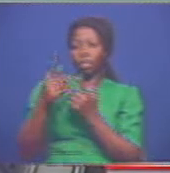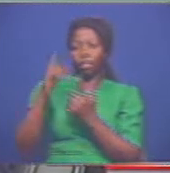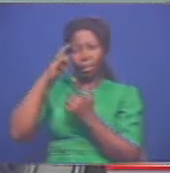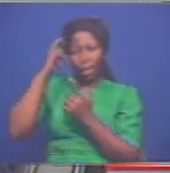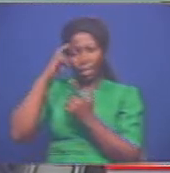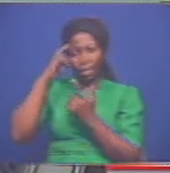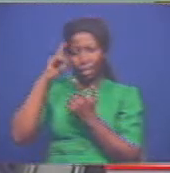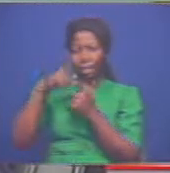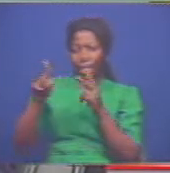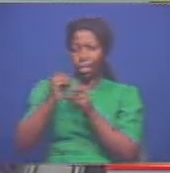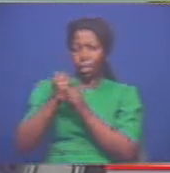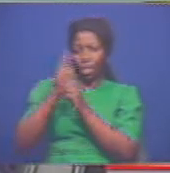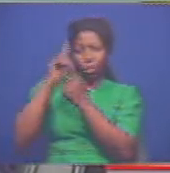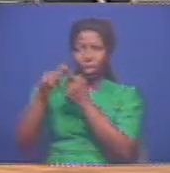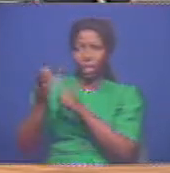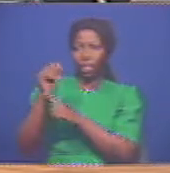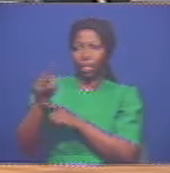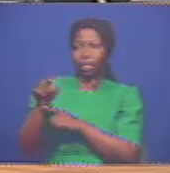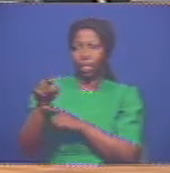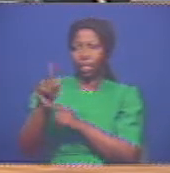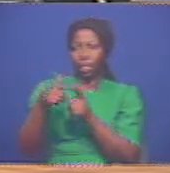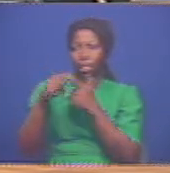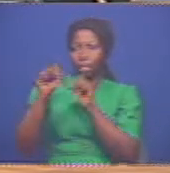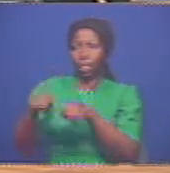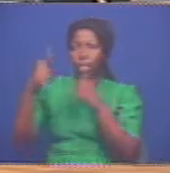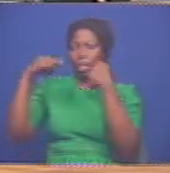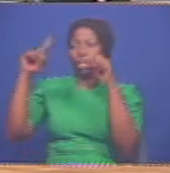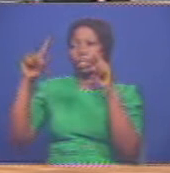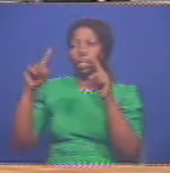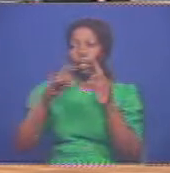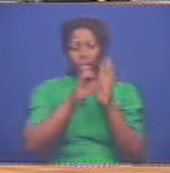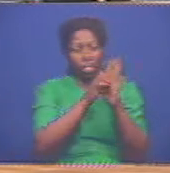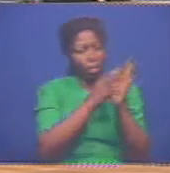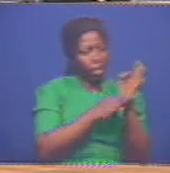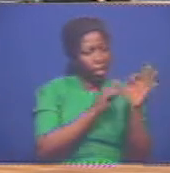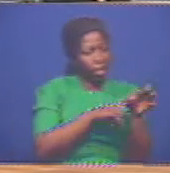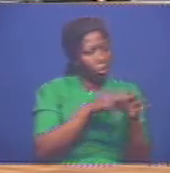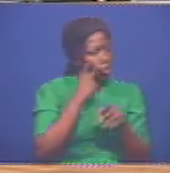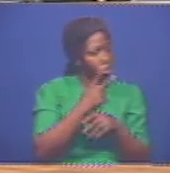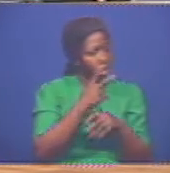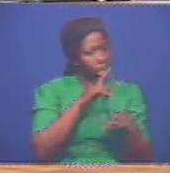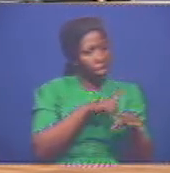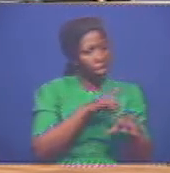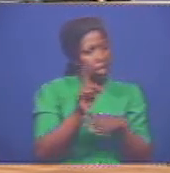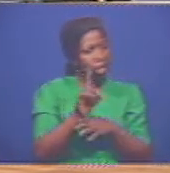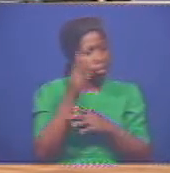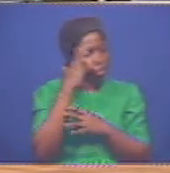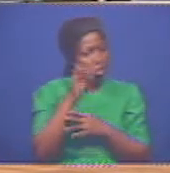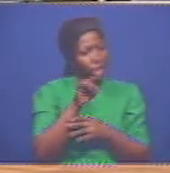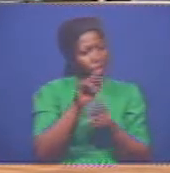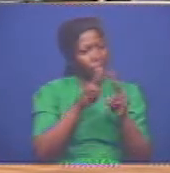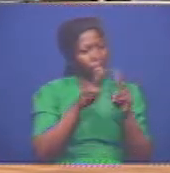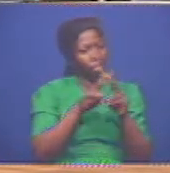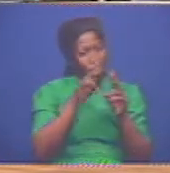to make it. Tell me this, Reuben. I mean, for example, when you look at Nairobi, and we know this has been a serious